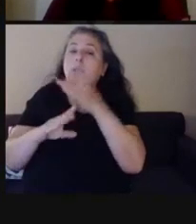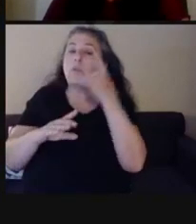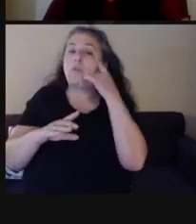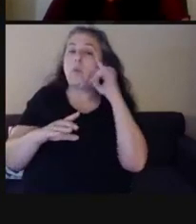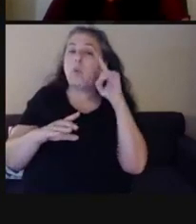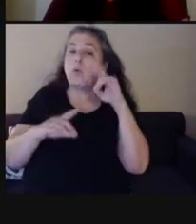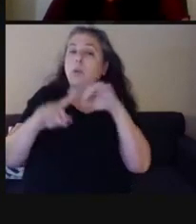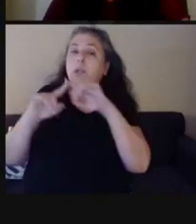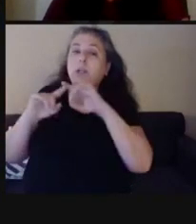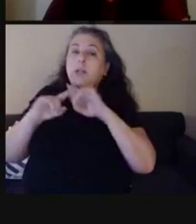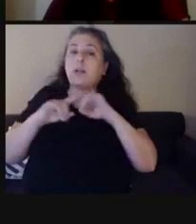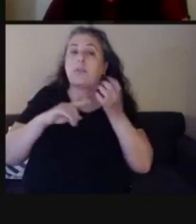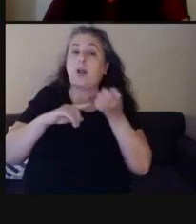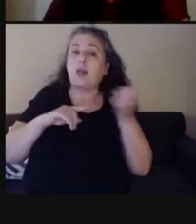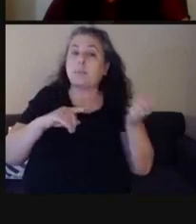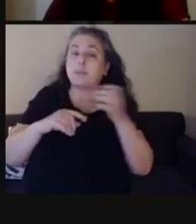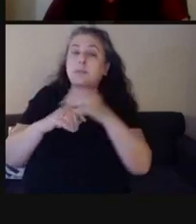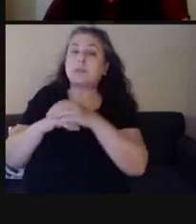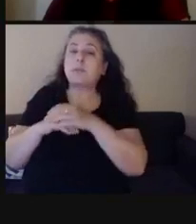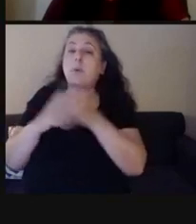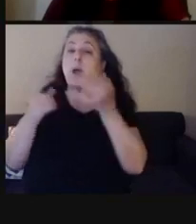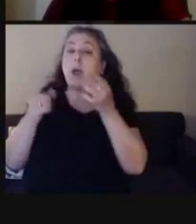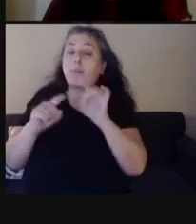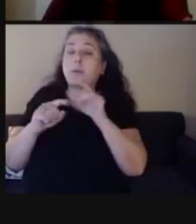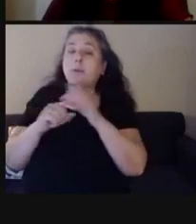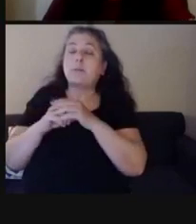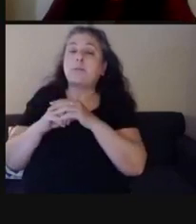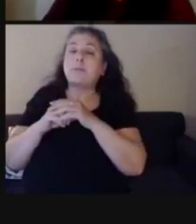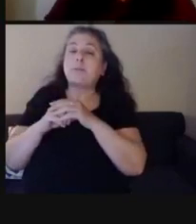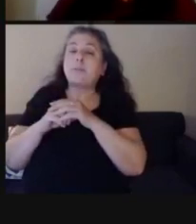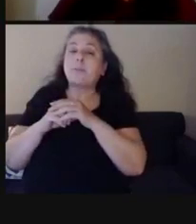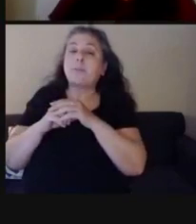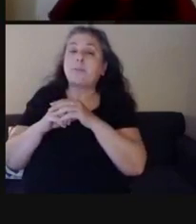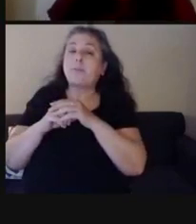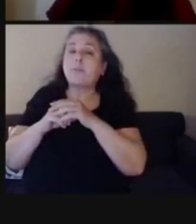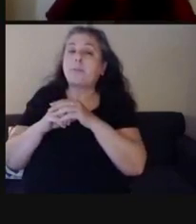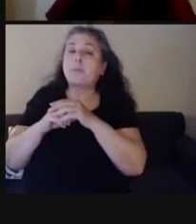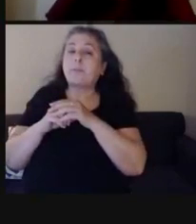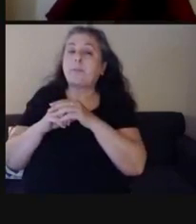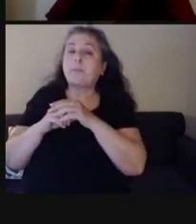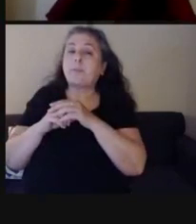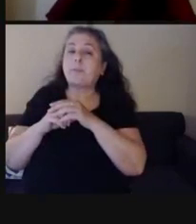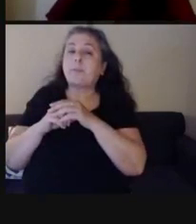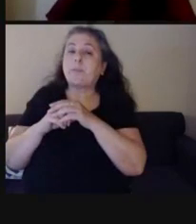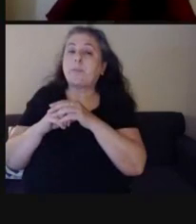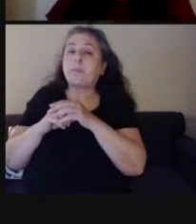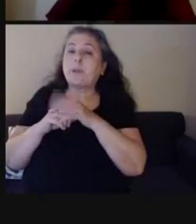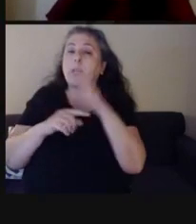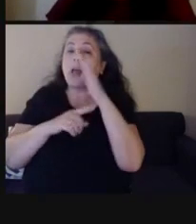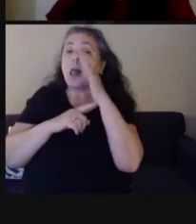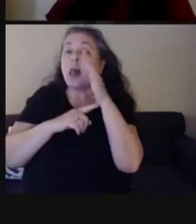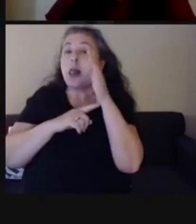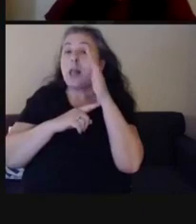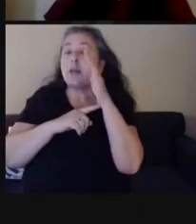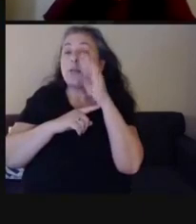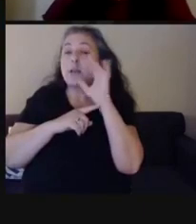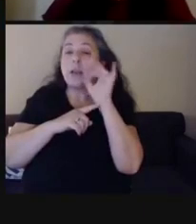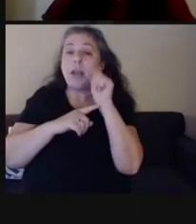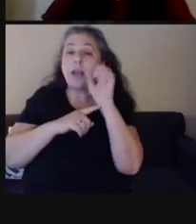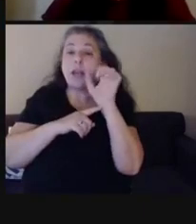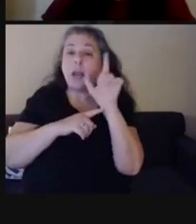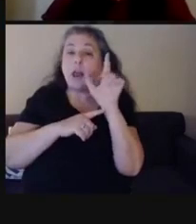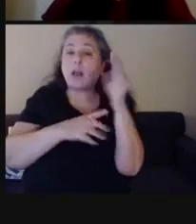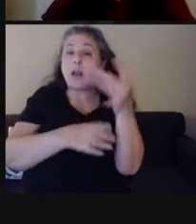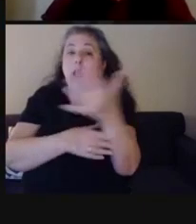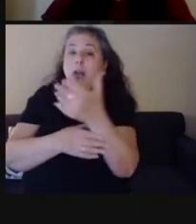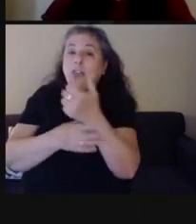what would happen is that the leaves from the cattail would be gathered. And